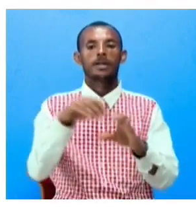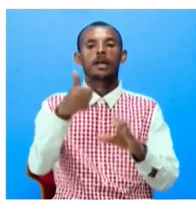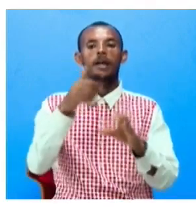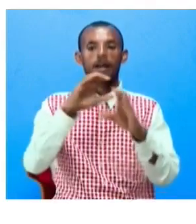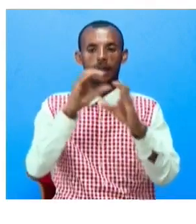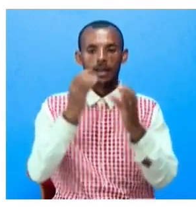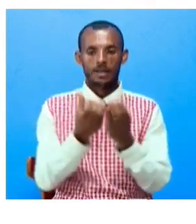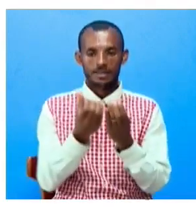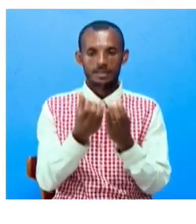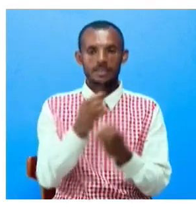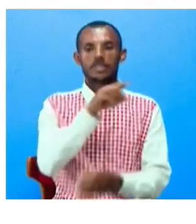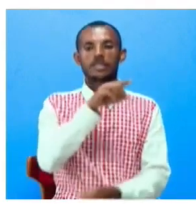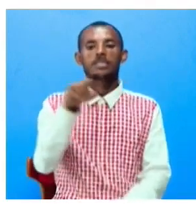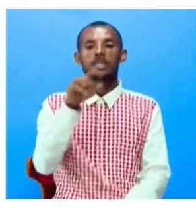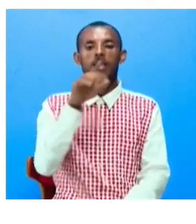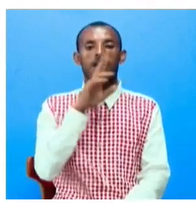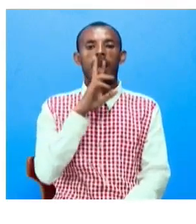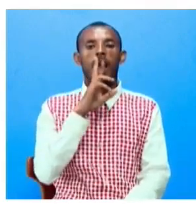there are